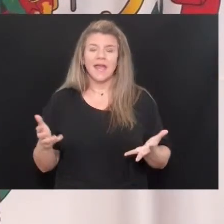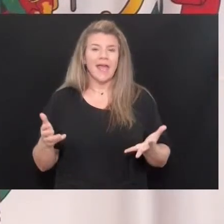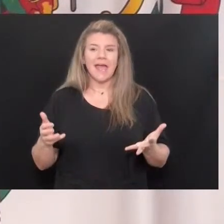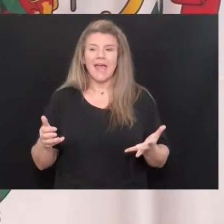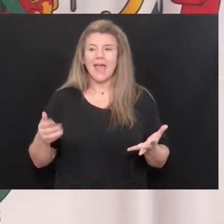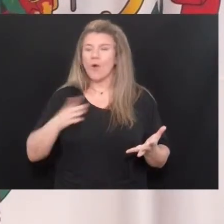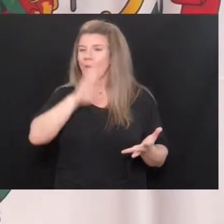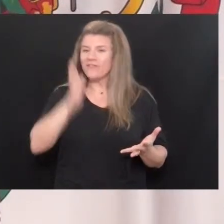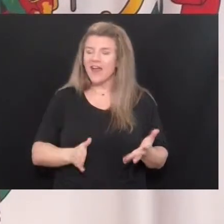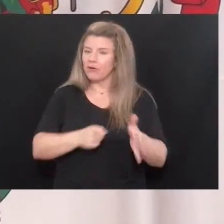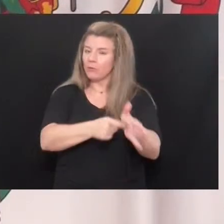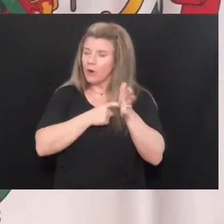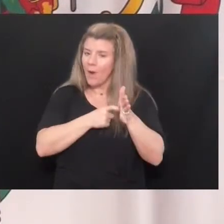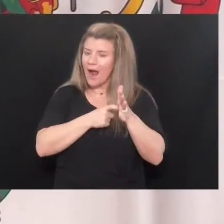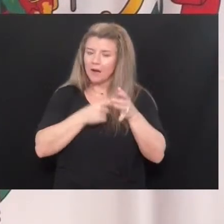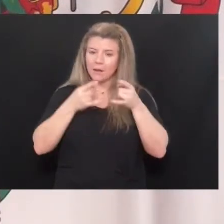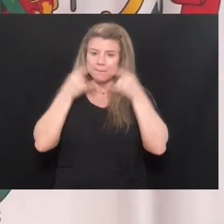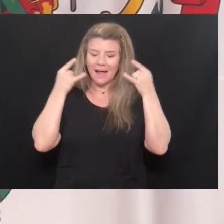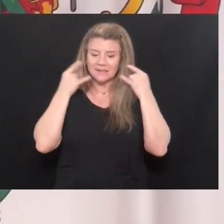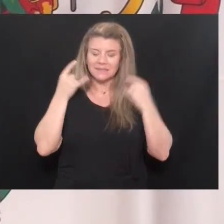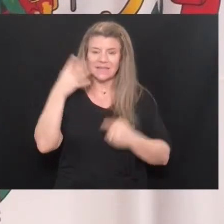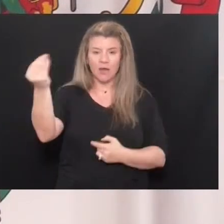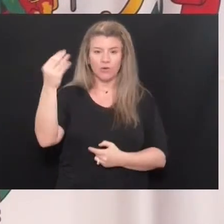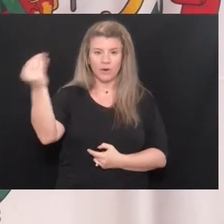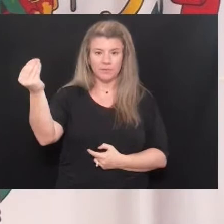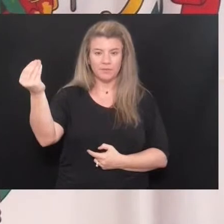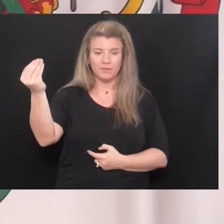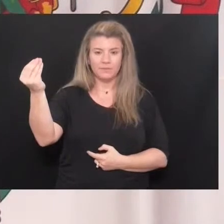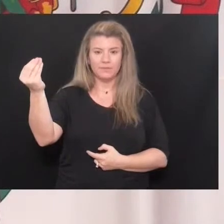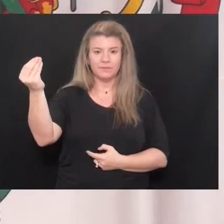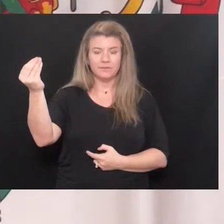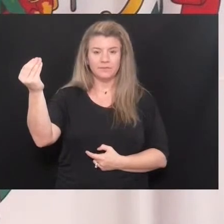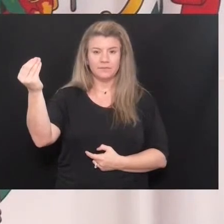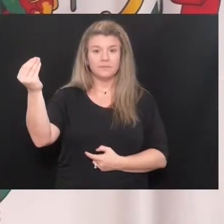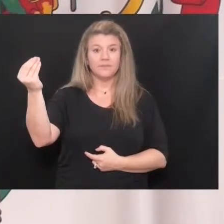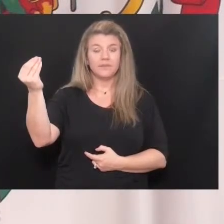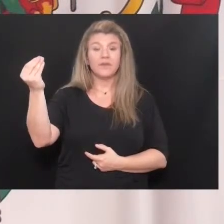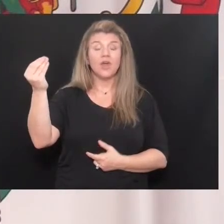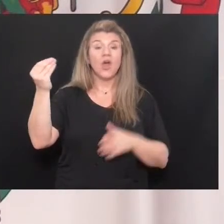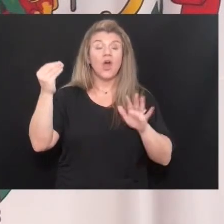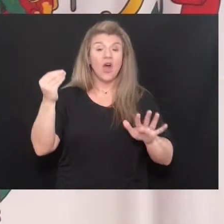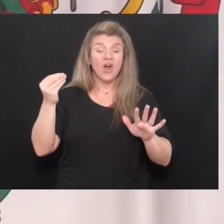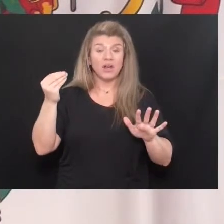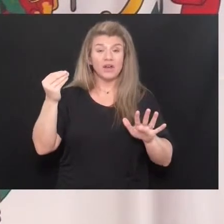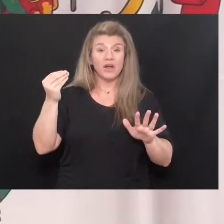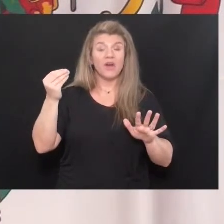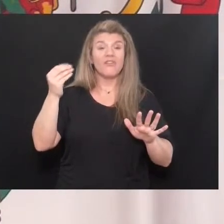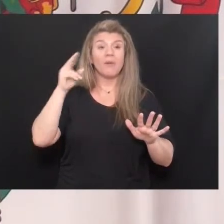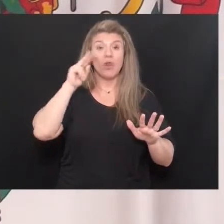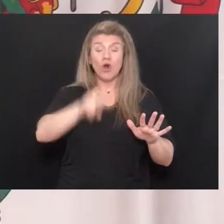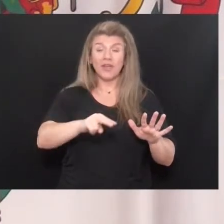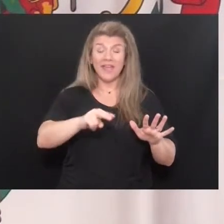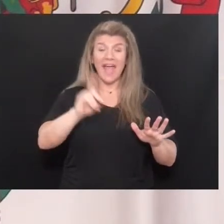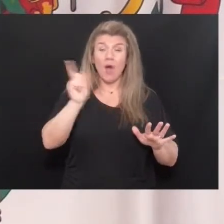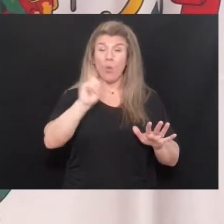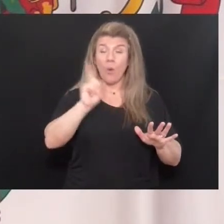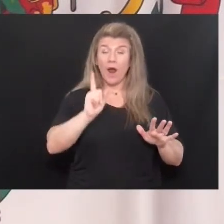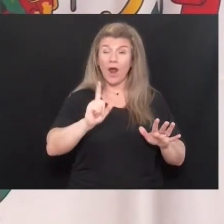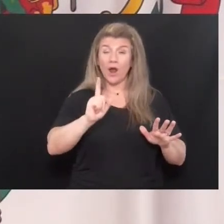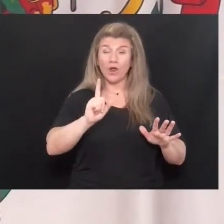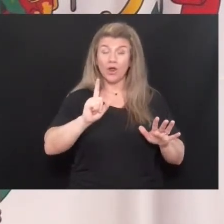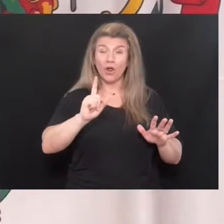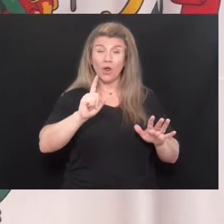had a mandate on mask outdoors. You know, we have, you know, from the standpoint of where you are, if you're